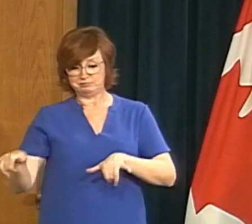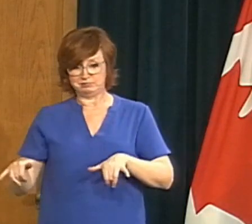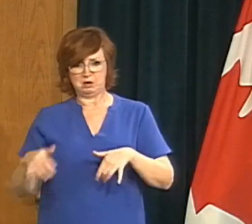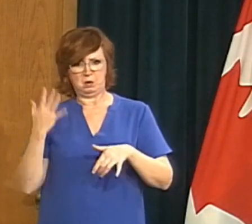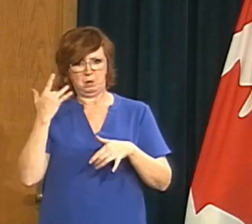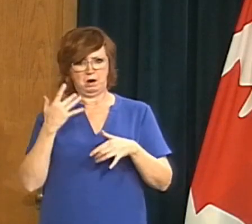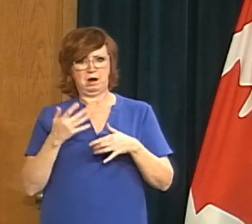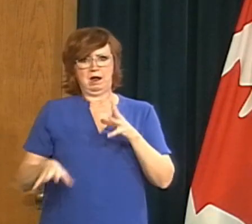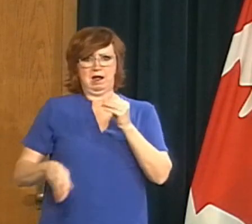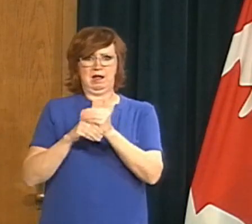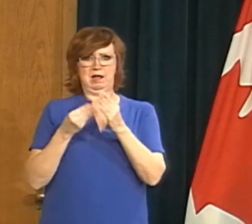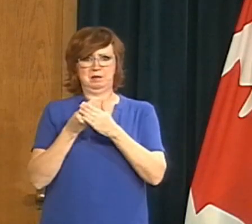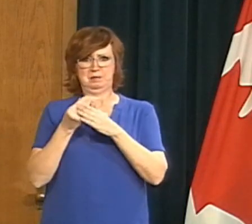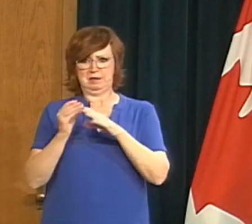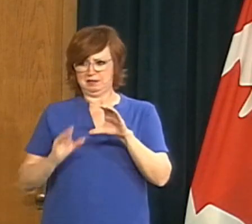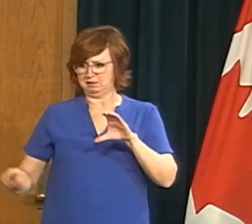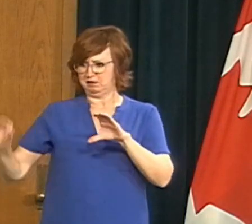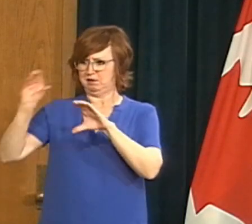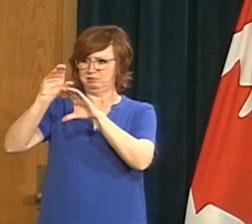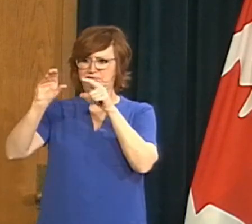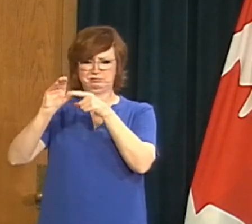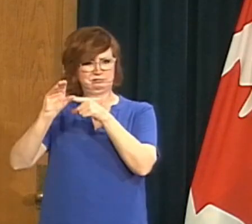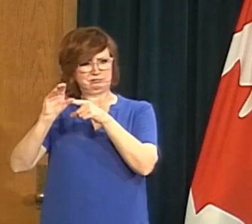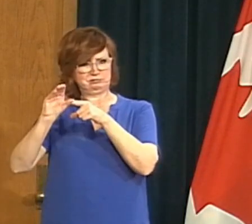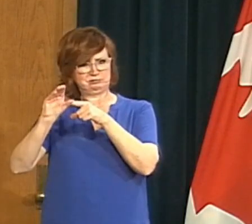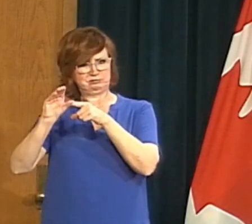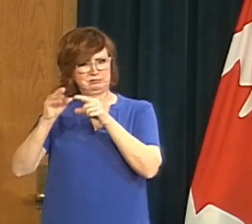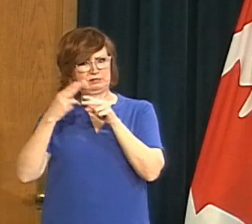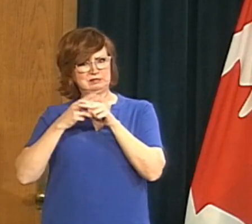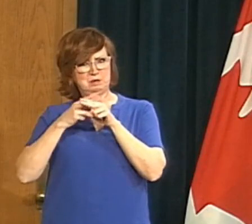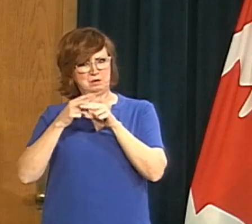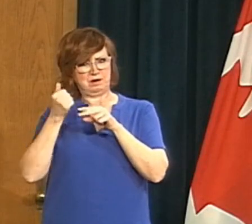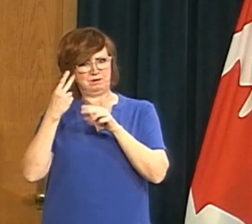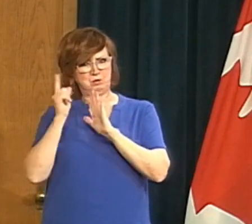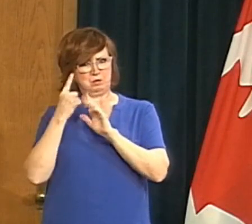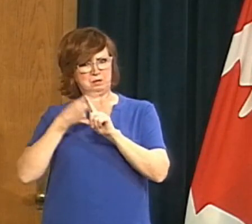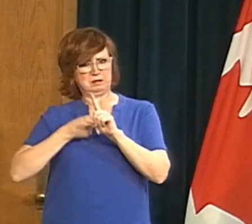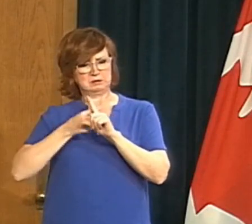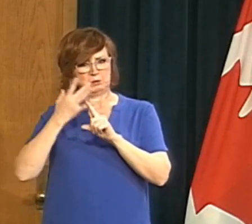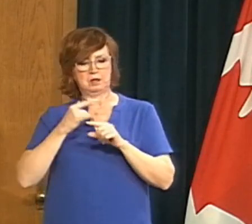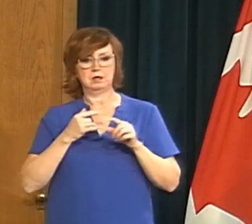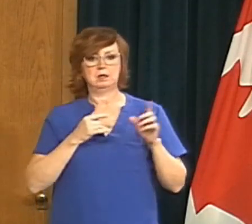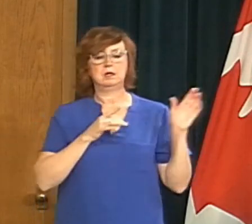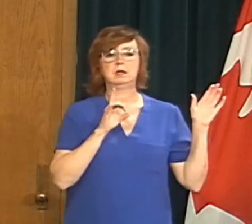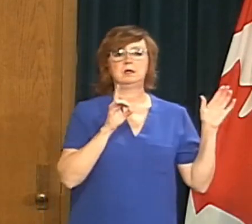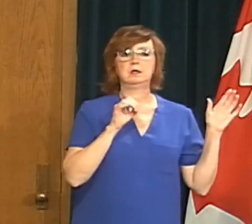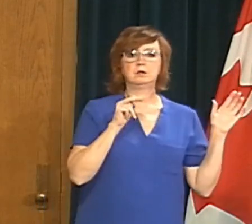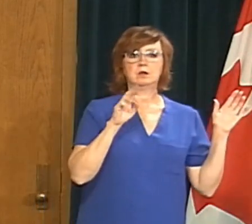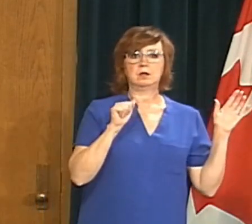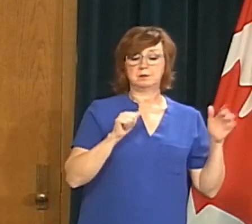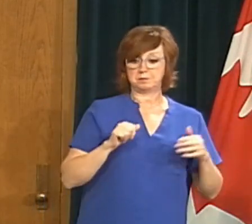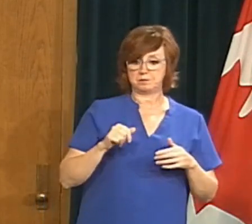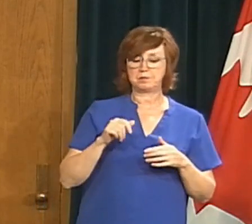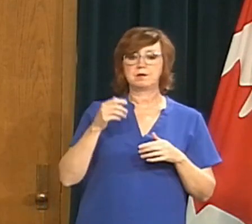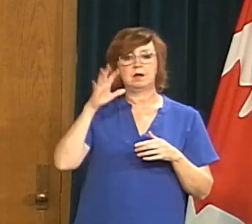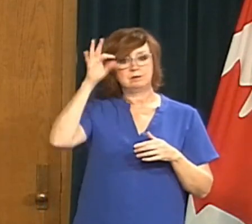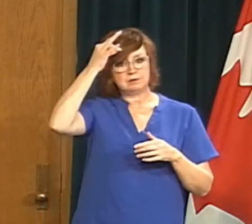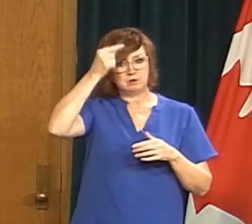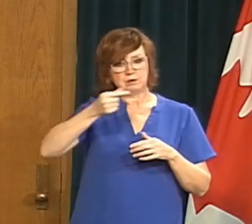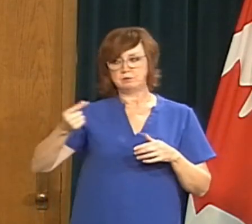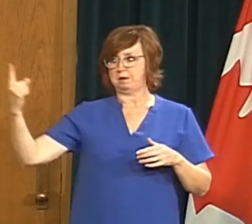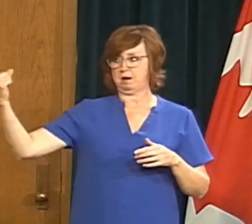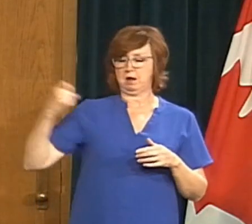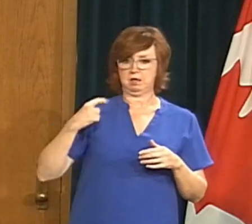Donna. Yeah. So the federal government introduced this program and asked provinces to cost share and participate. And the